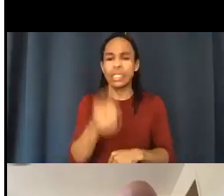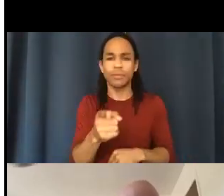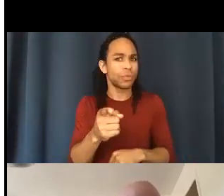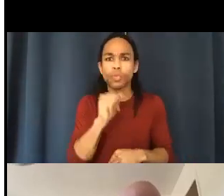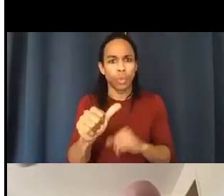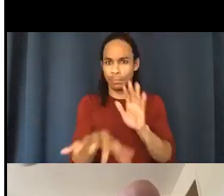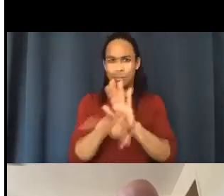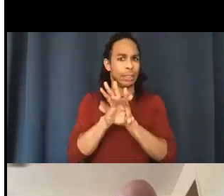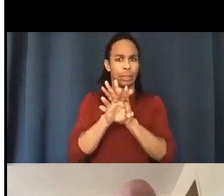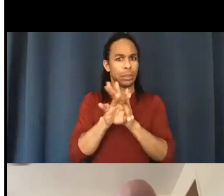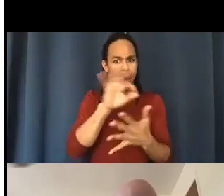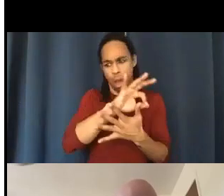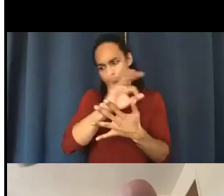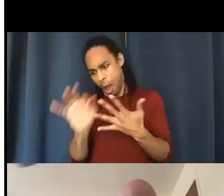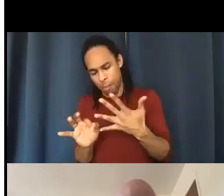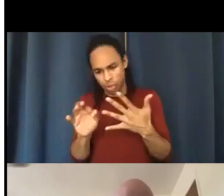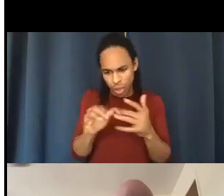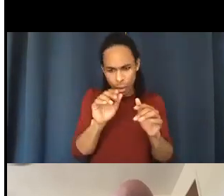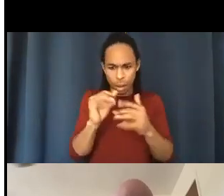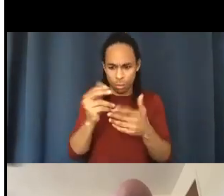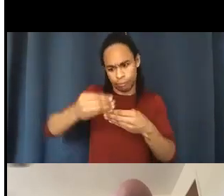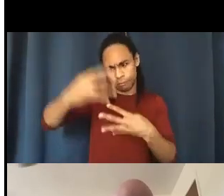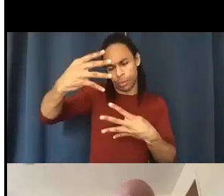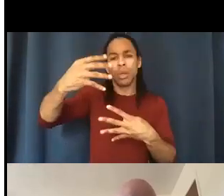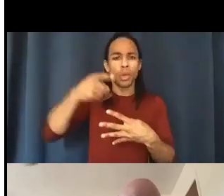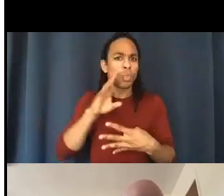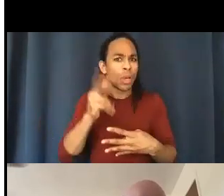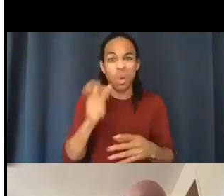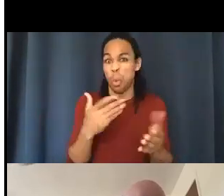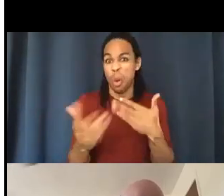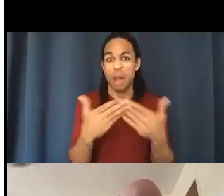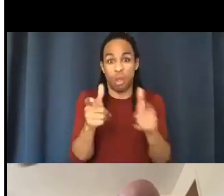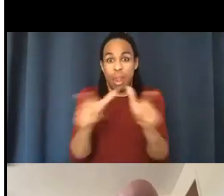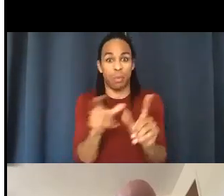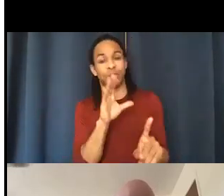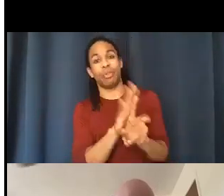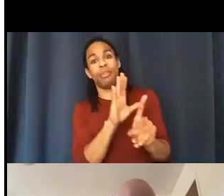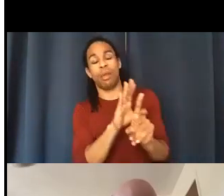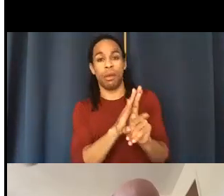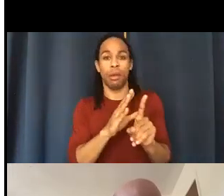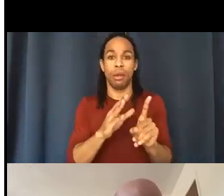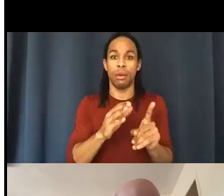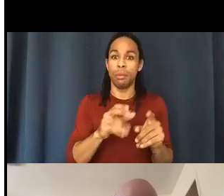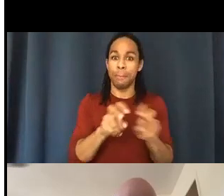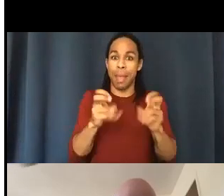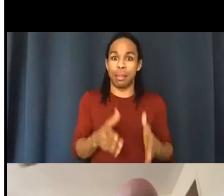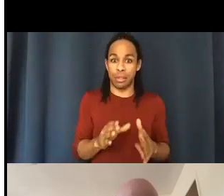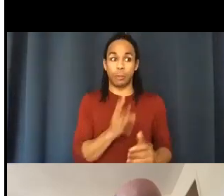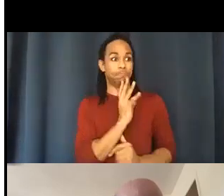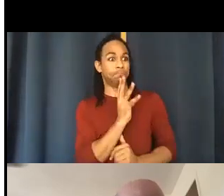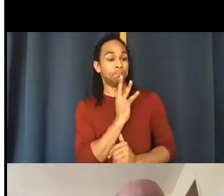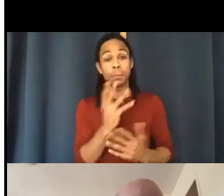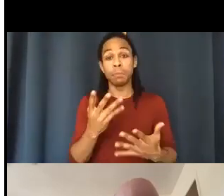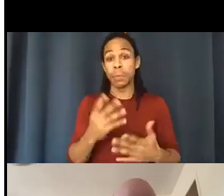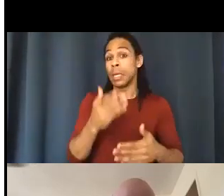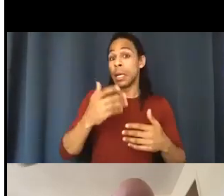you'll hear whichever language the speaker is speaking in, which often will be Spanish, but sometimes will be, often will be